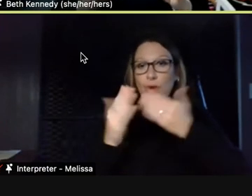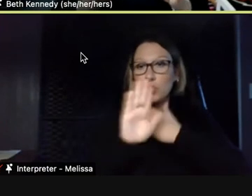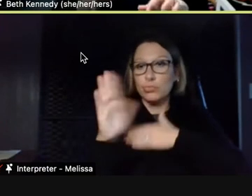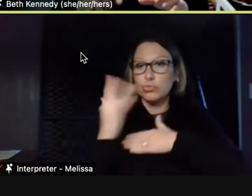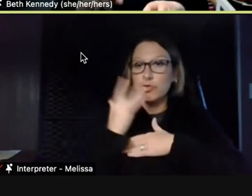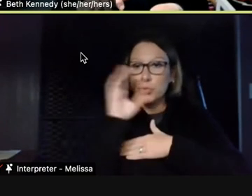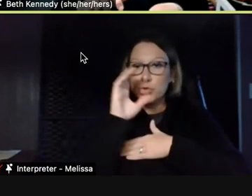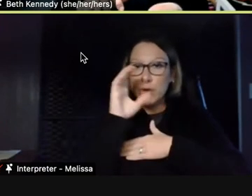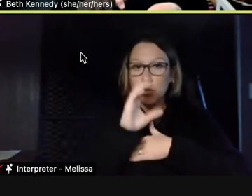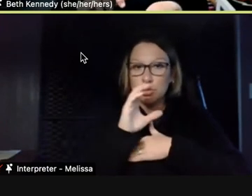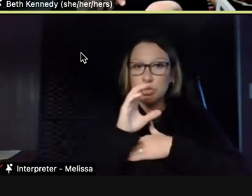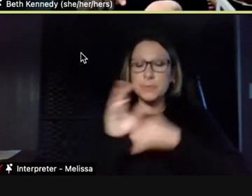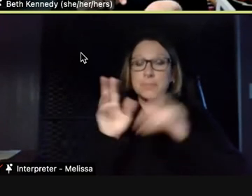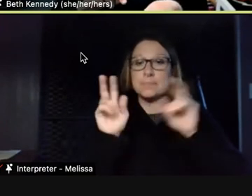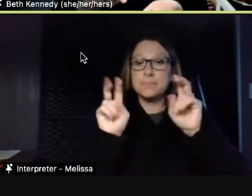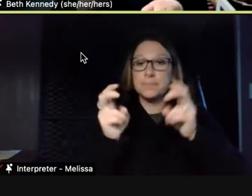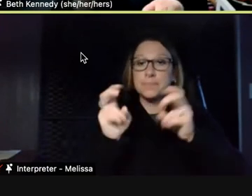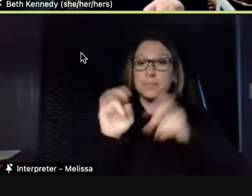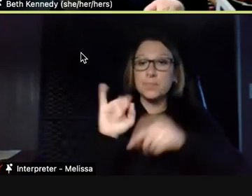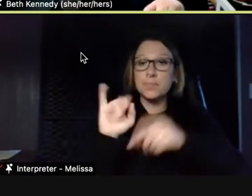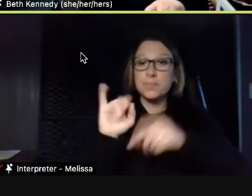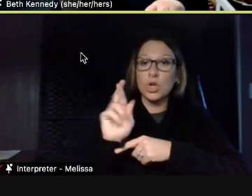And Jarvis goes to the drum store.